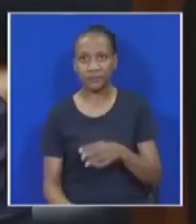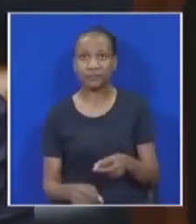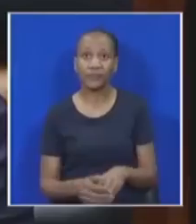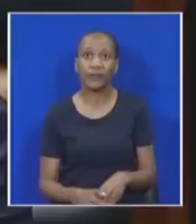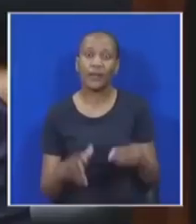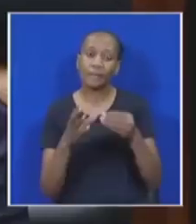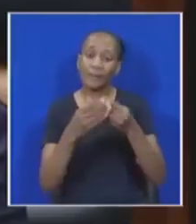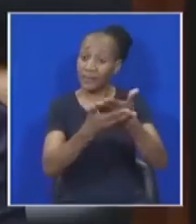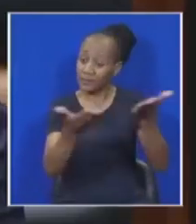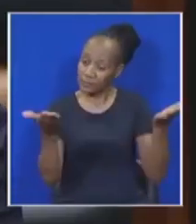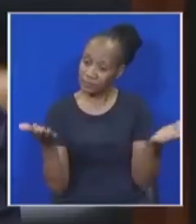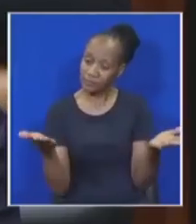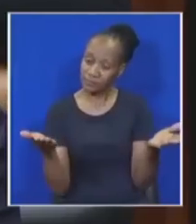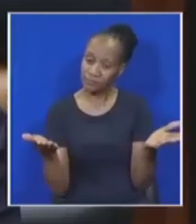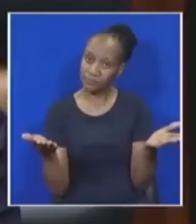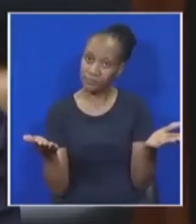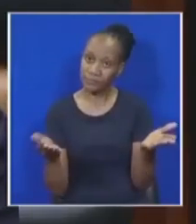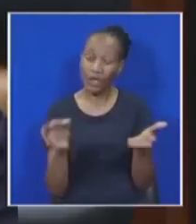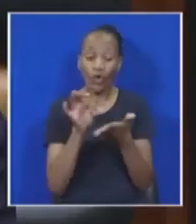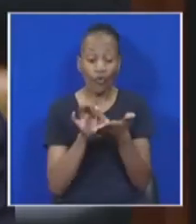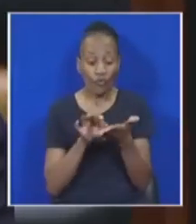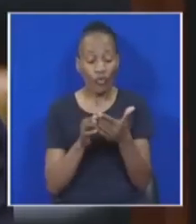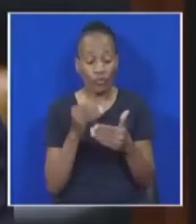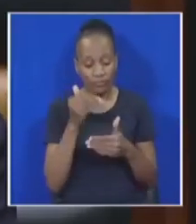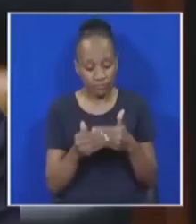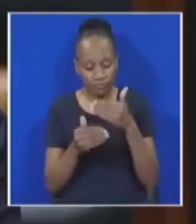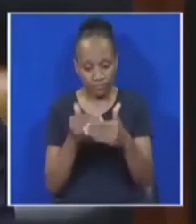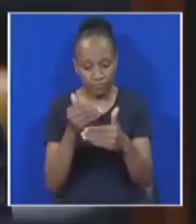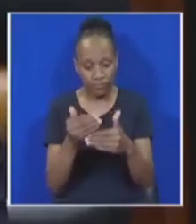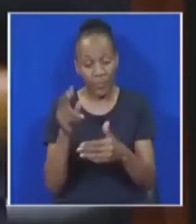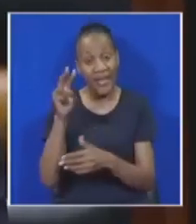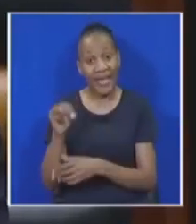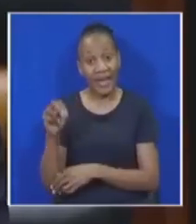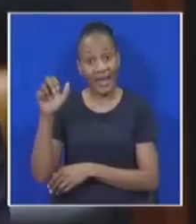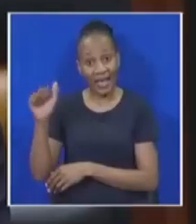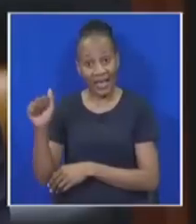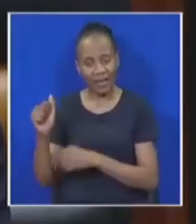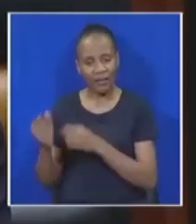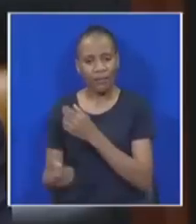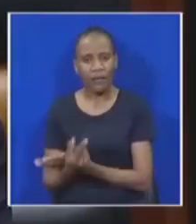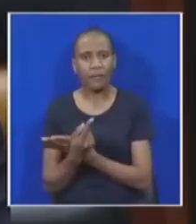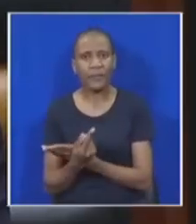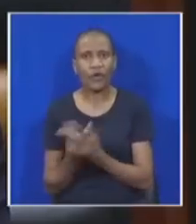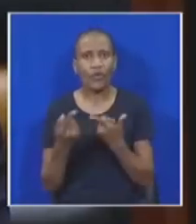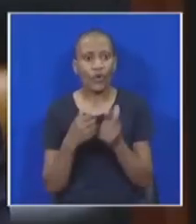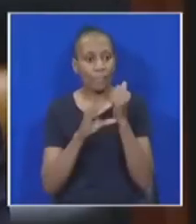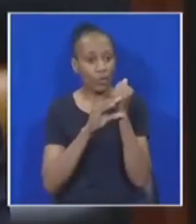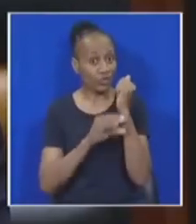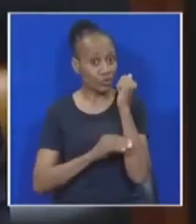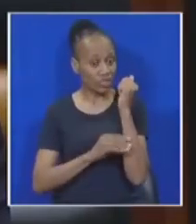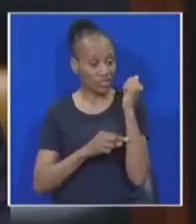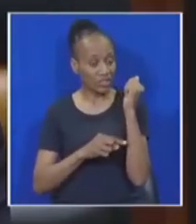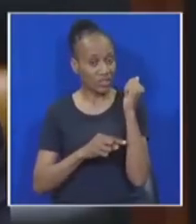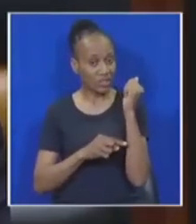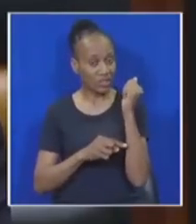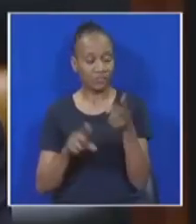Honourable Members, the voting procedures in the Assembly are determined by the Constitution and